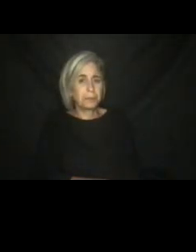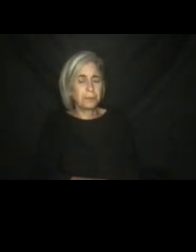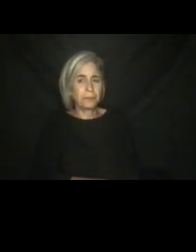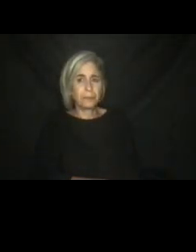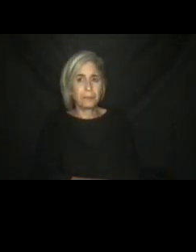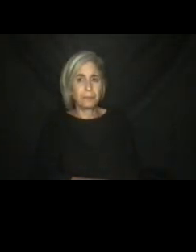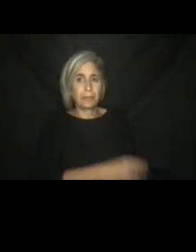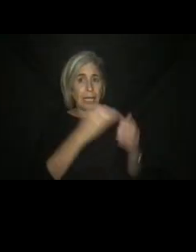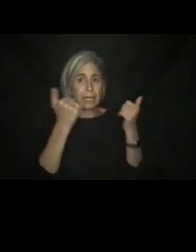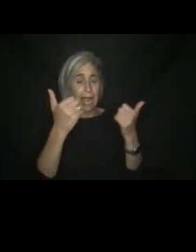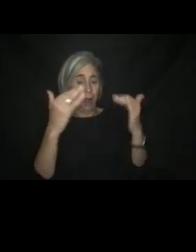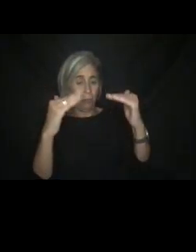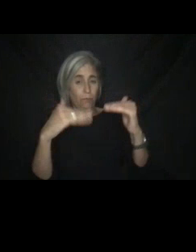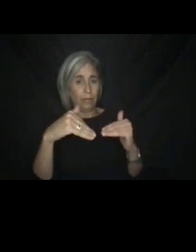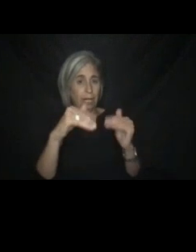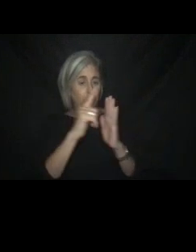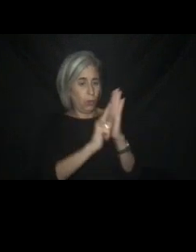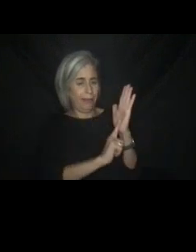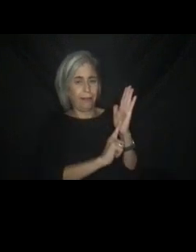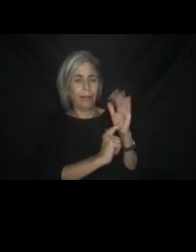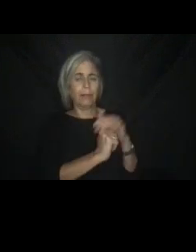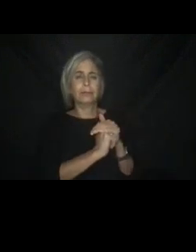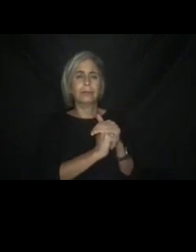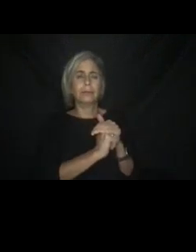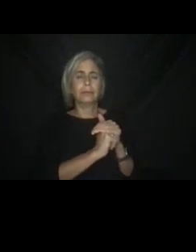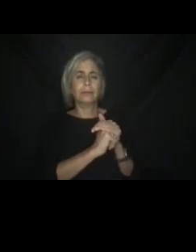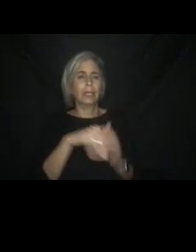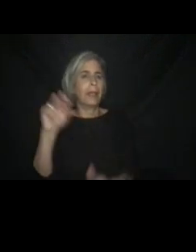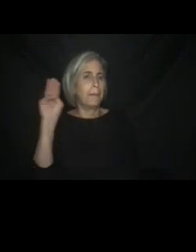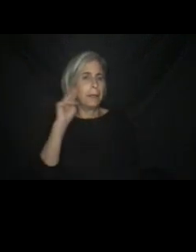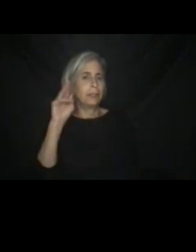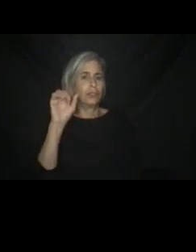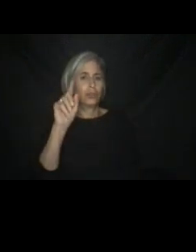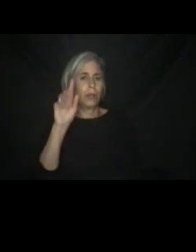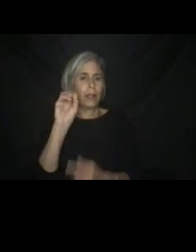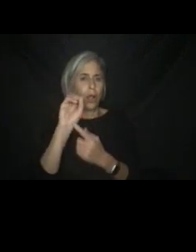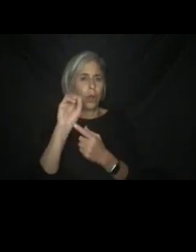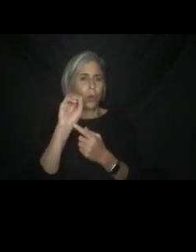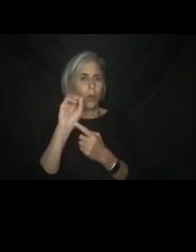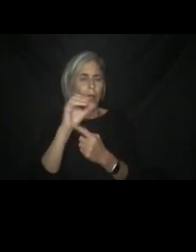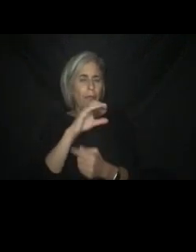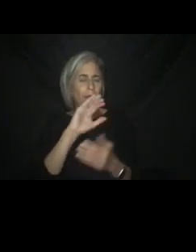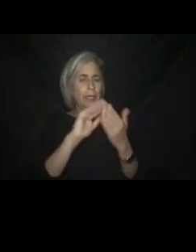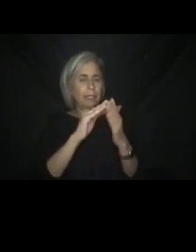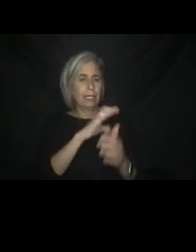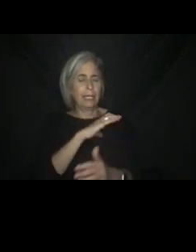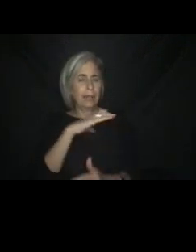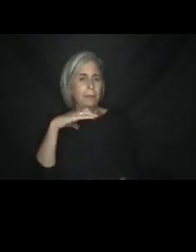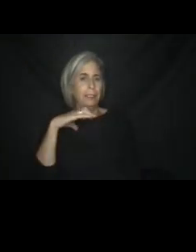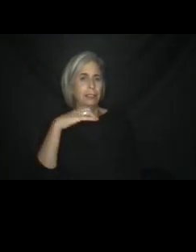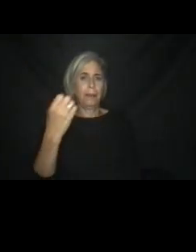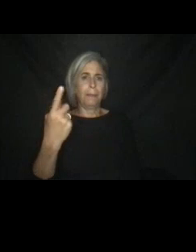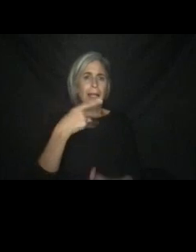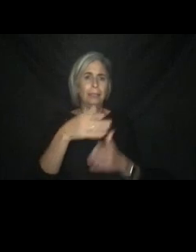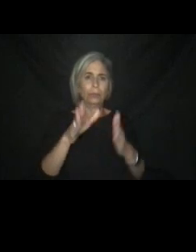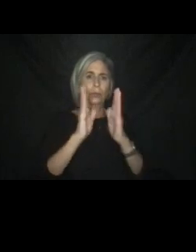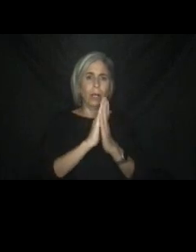We're now moving on to legal. Mr. Cirillo. Mr. Mayor, members of the City Commission, back again to formally